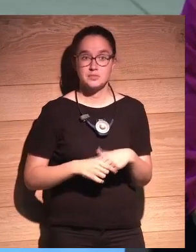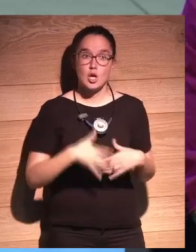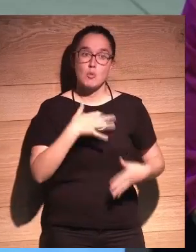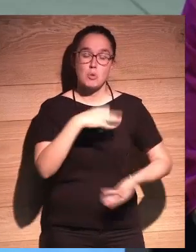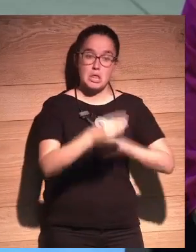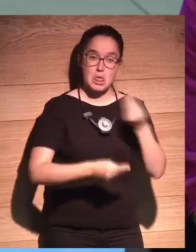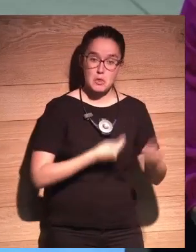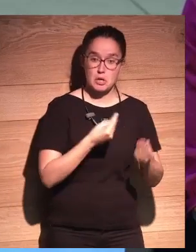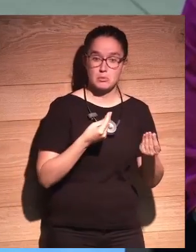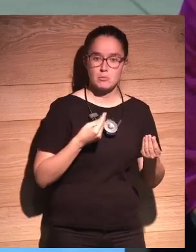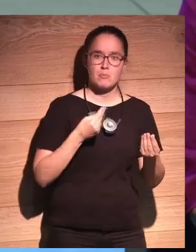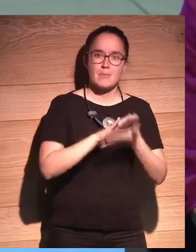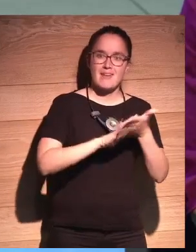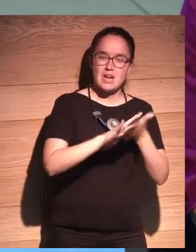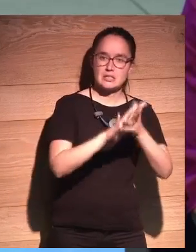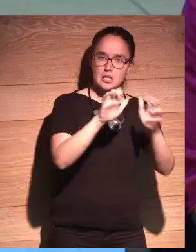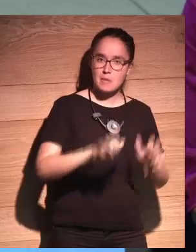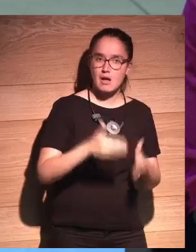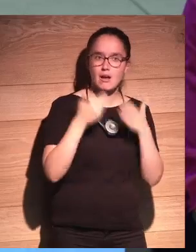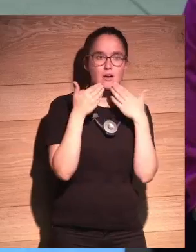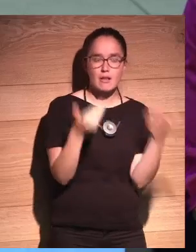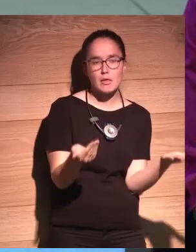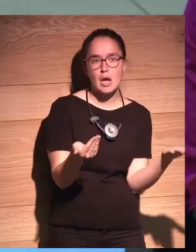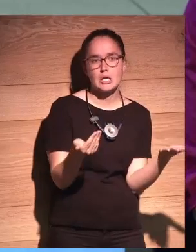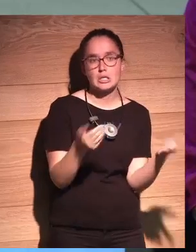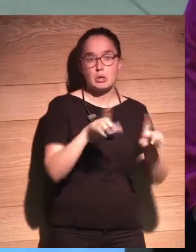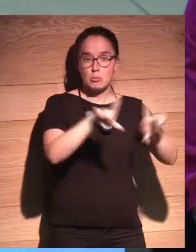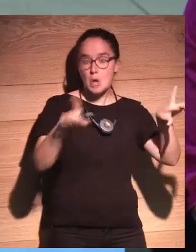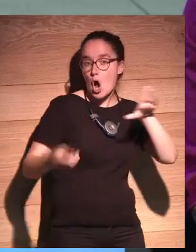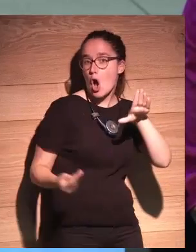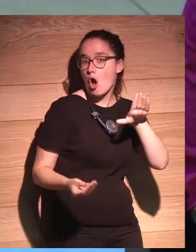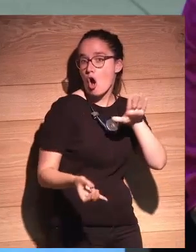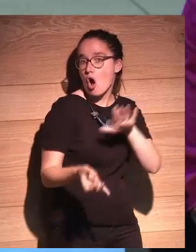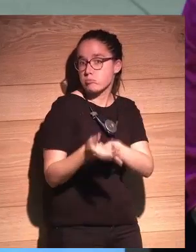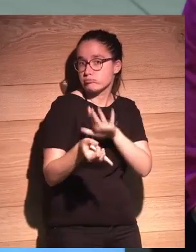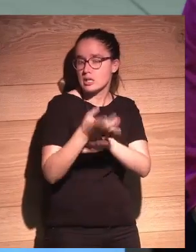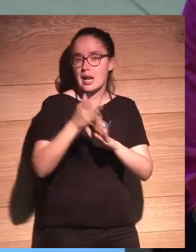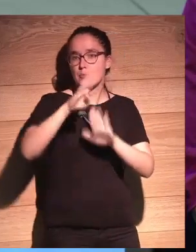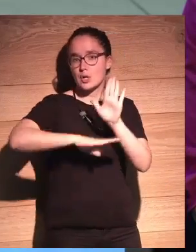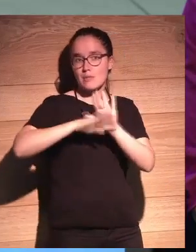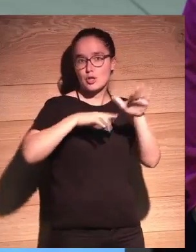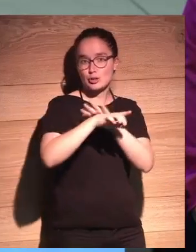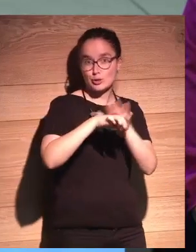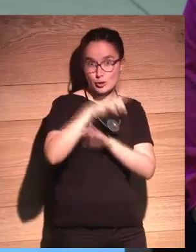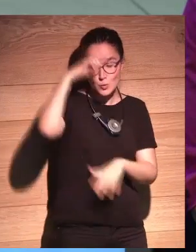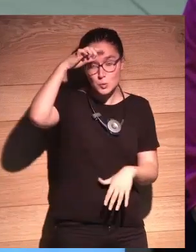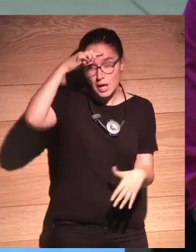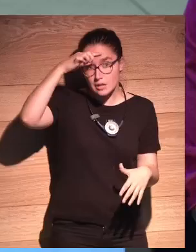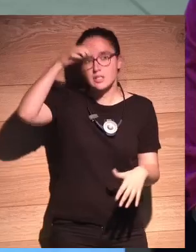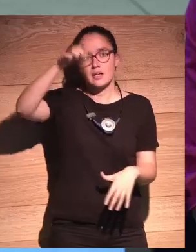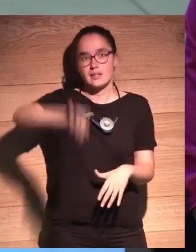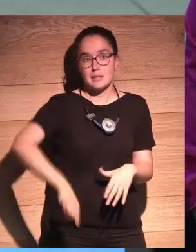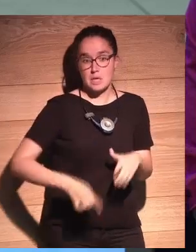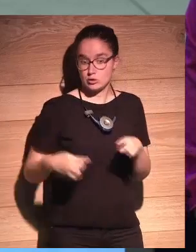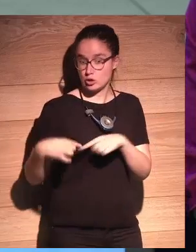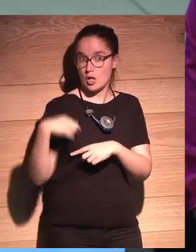cultural sphere is also responsible, and they can do a lot to disseminate this message through the different works